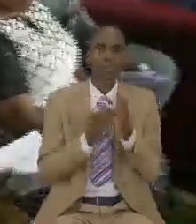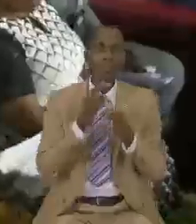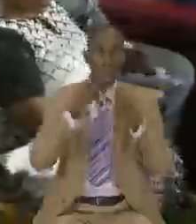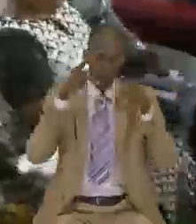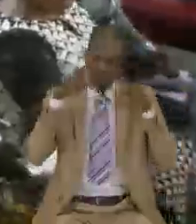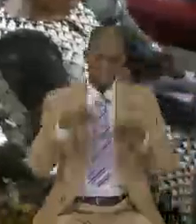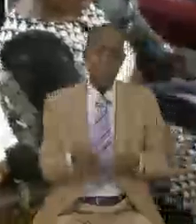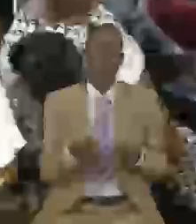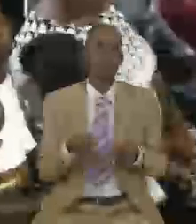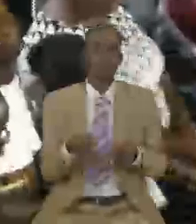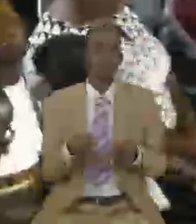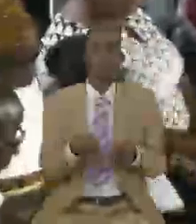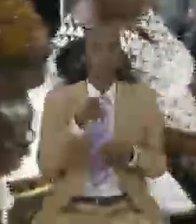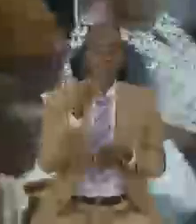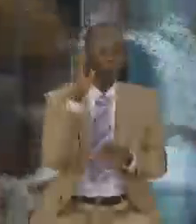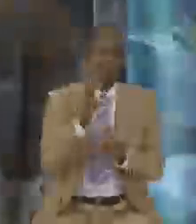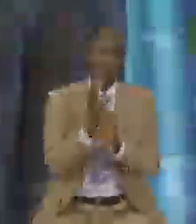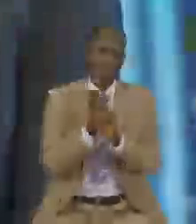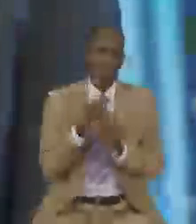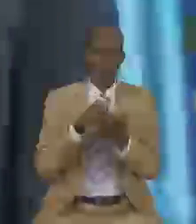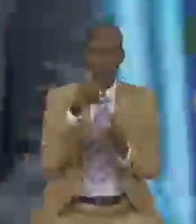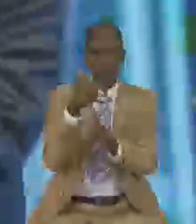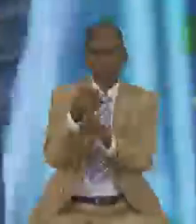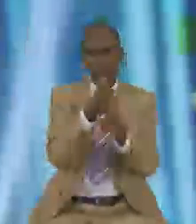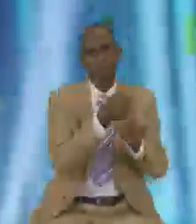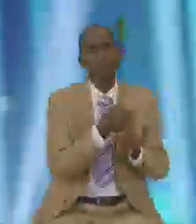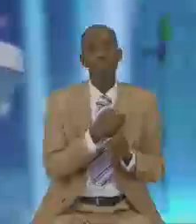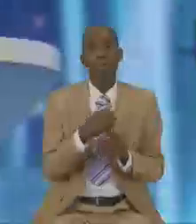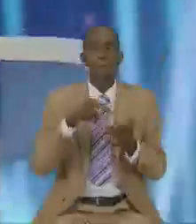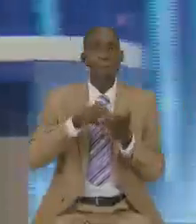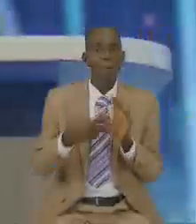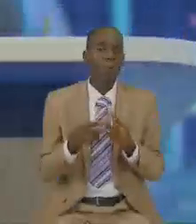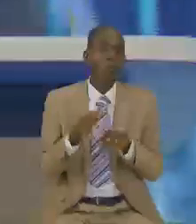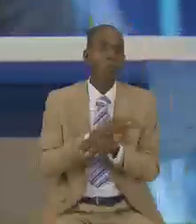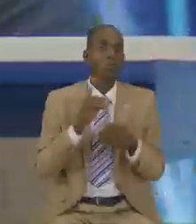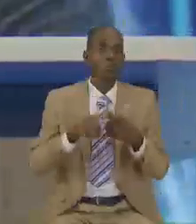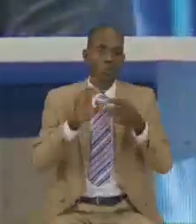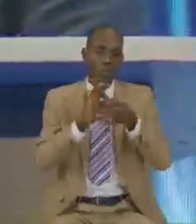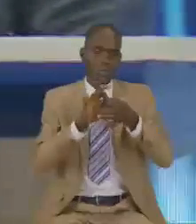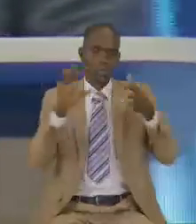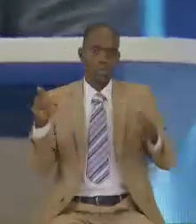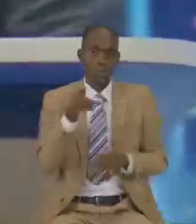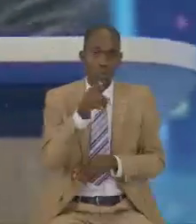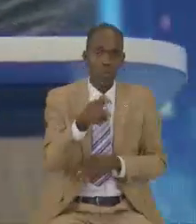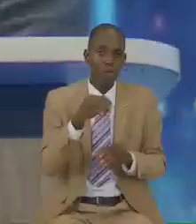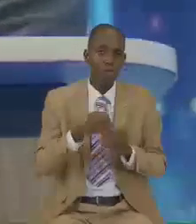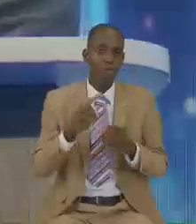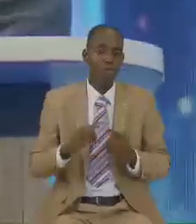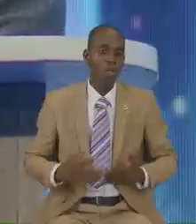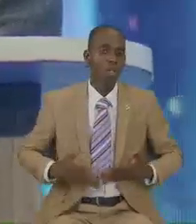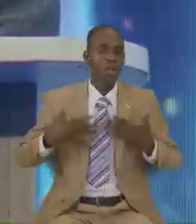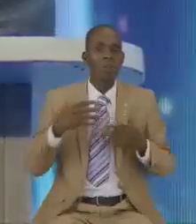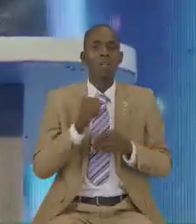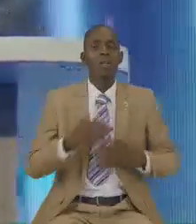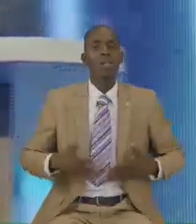Personal. You're going to have it yourself. Purposeful to release you into life, a life